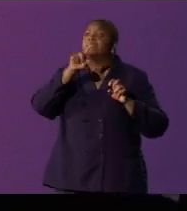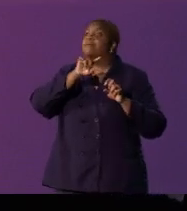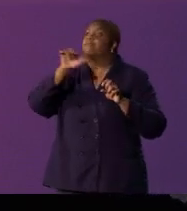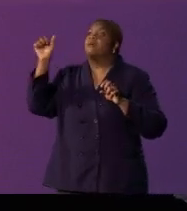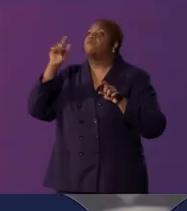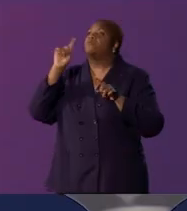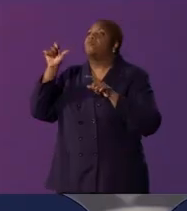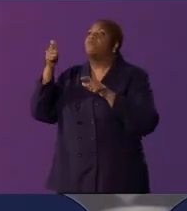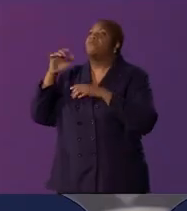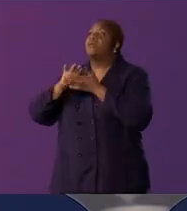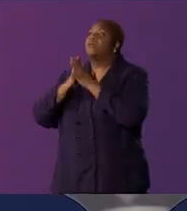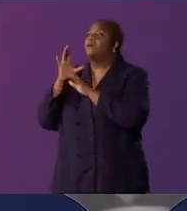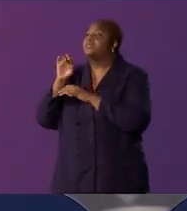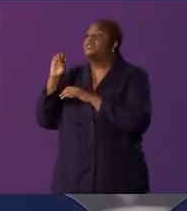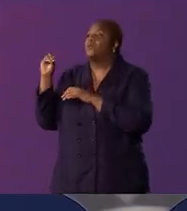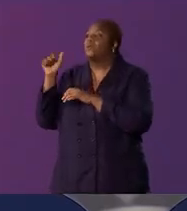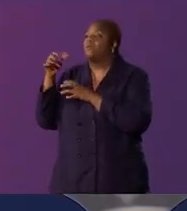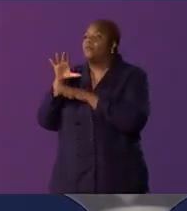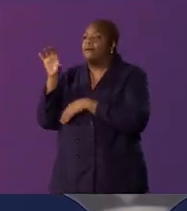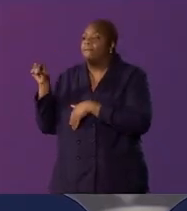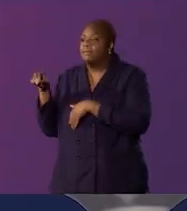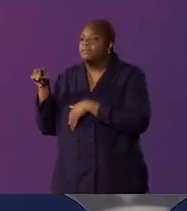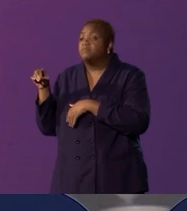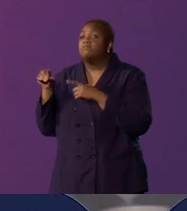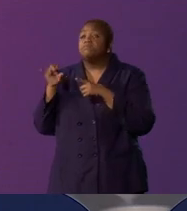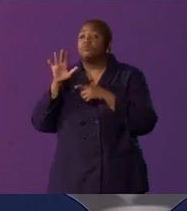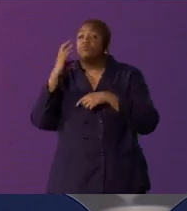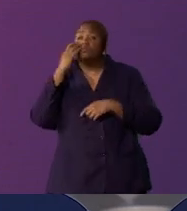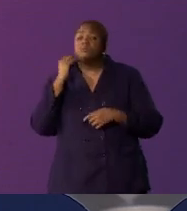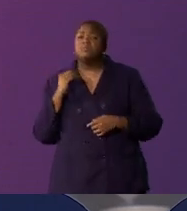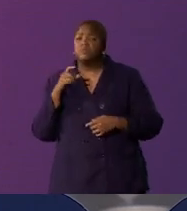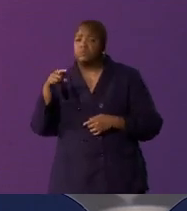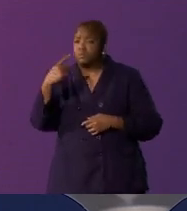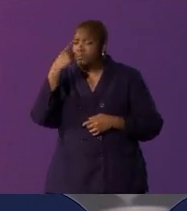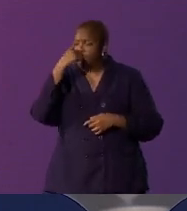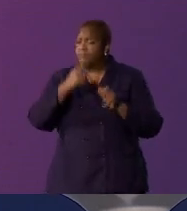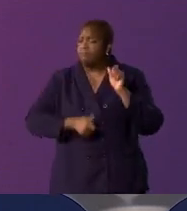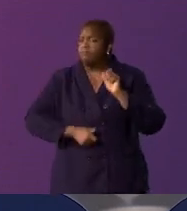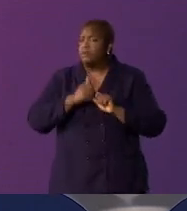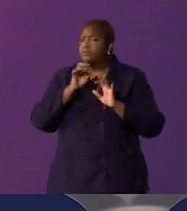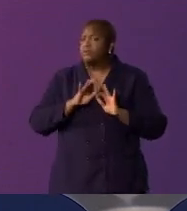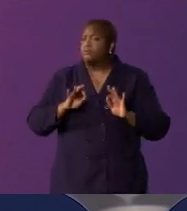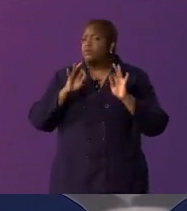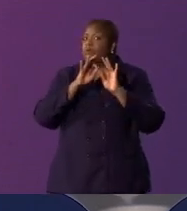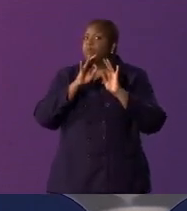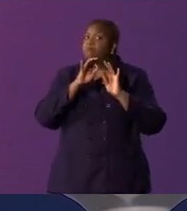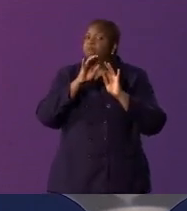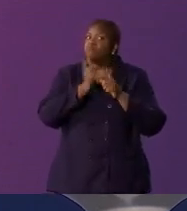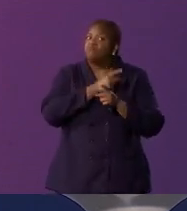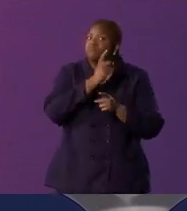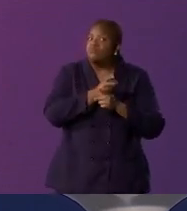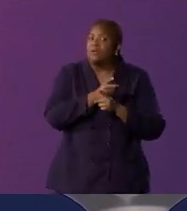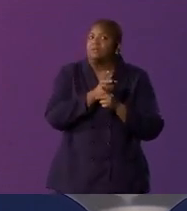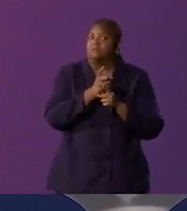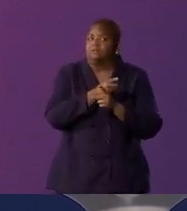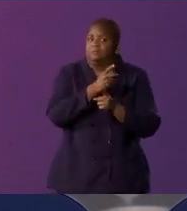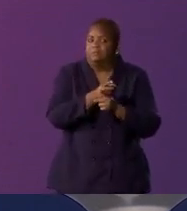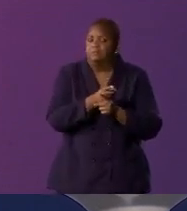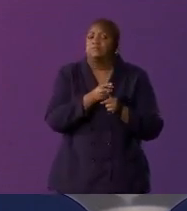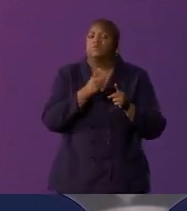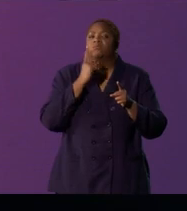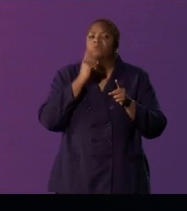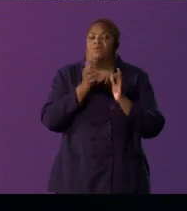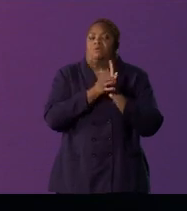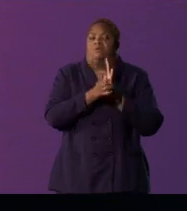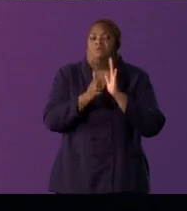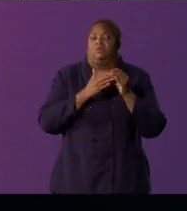I think first question I wanted to ask you was, in your experience, what do you think is most important to get right with talent and leadership